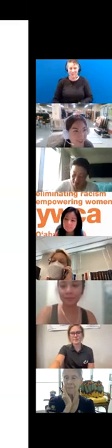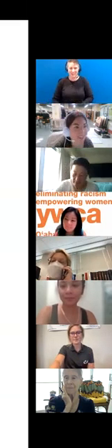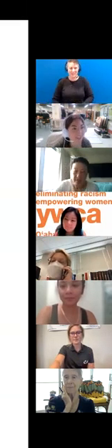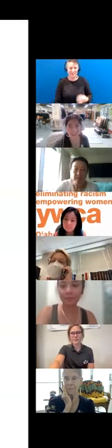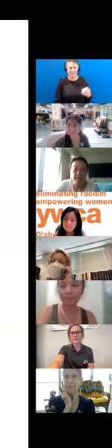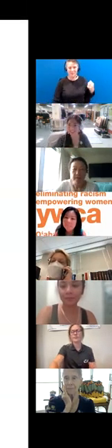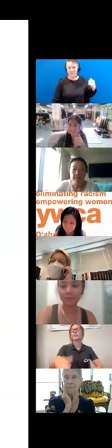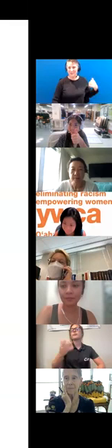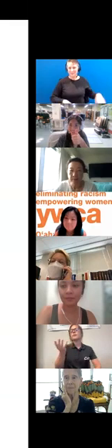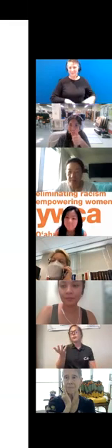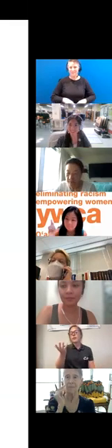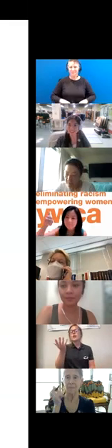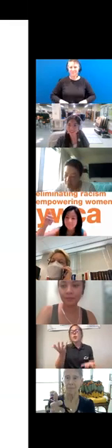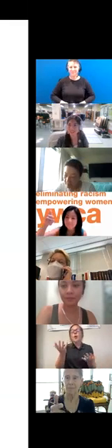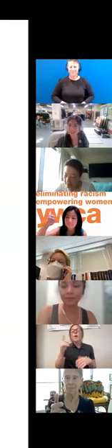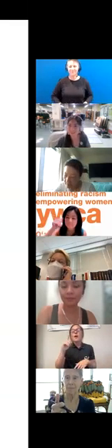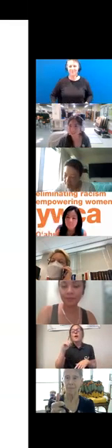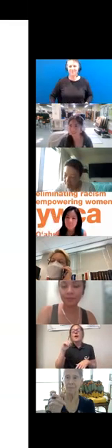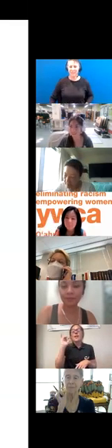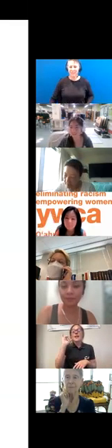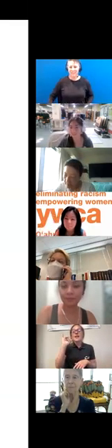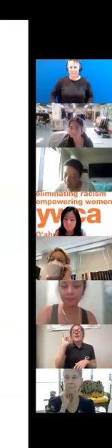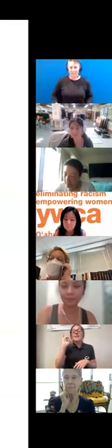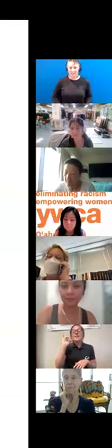are we back up? I hope.